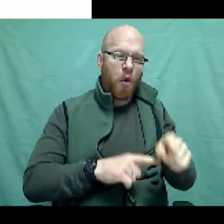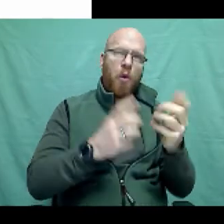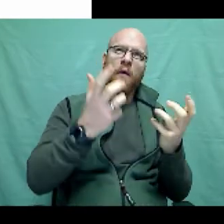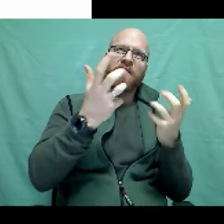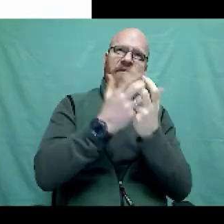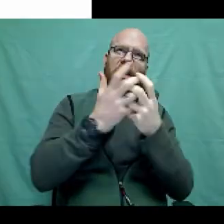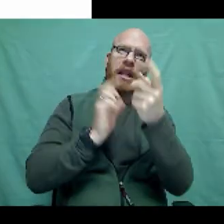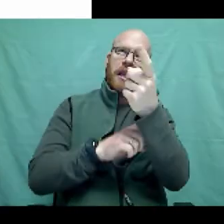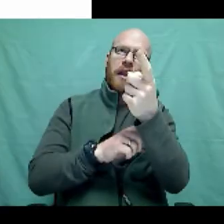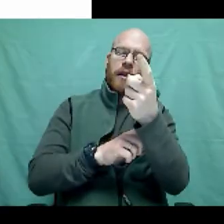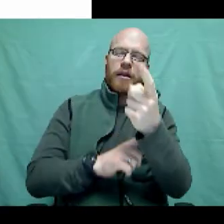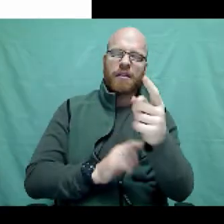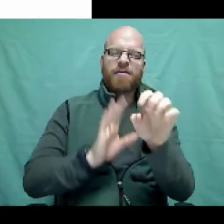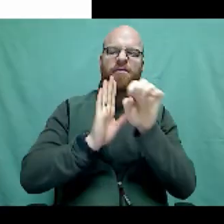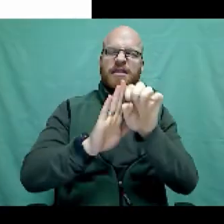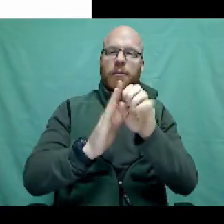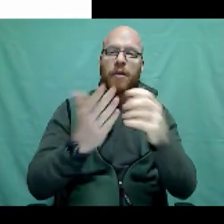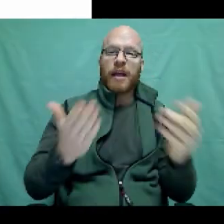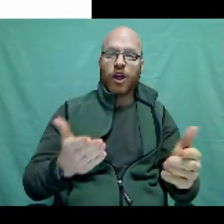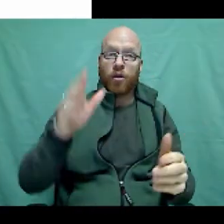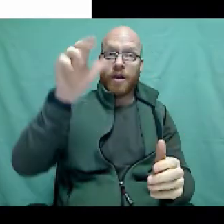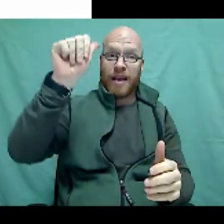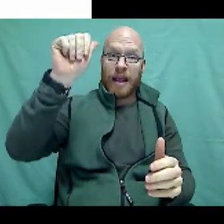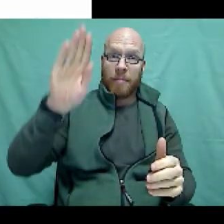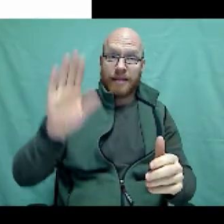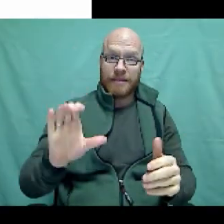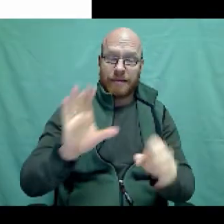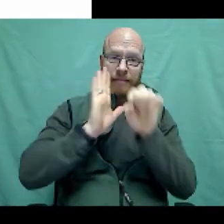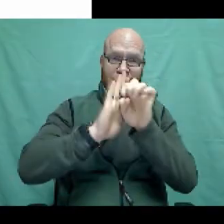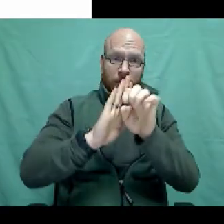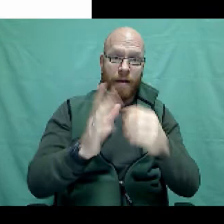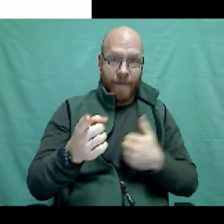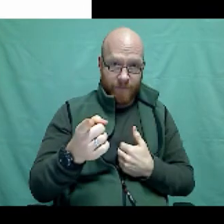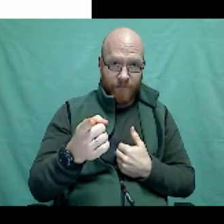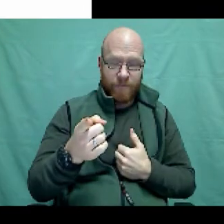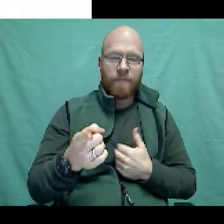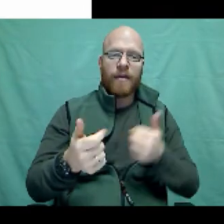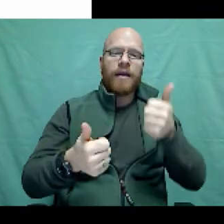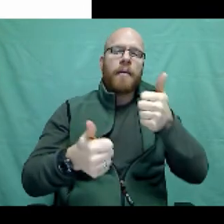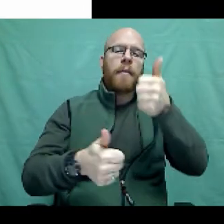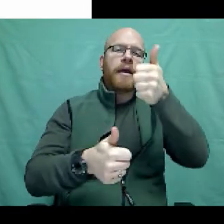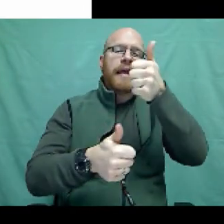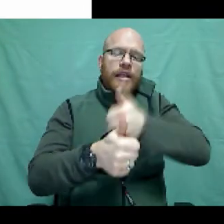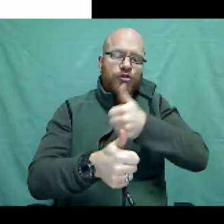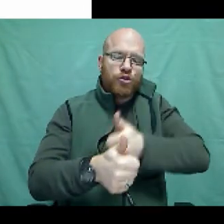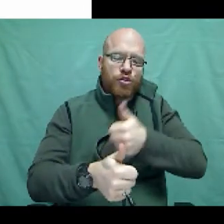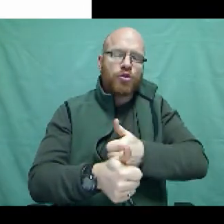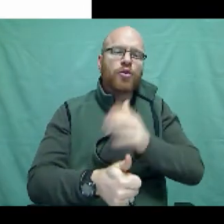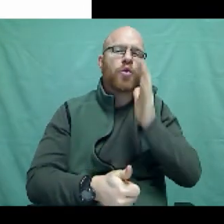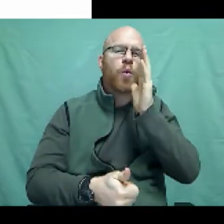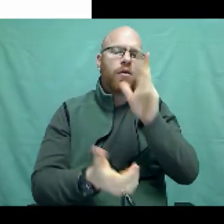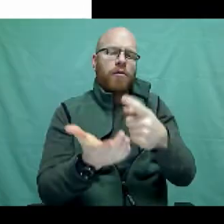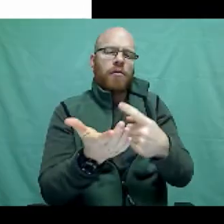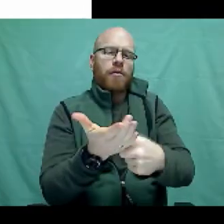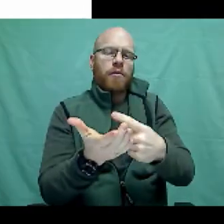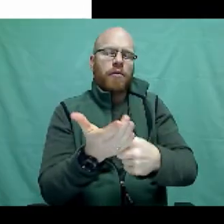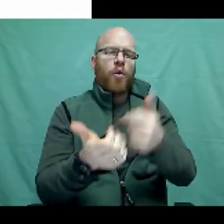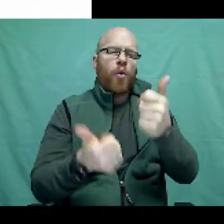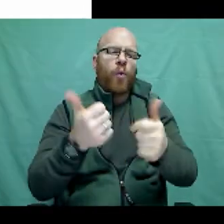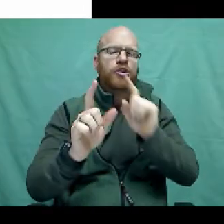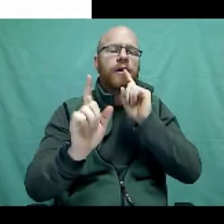is it possible for what I'm looking for? So these are three examples we have. And each